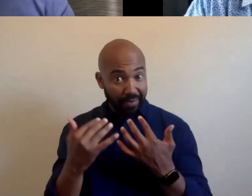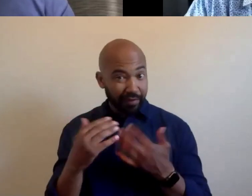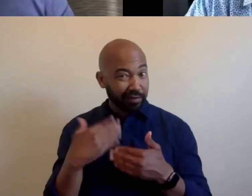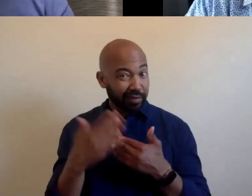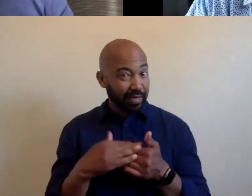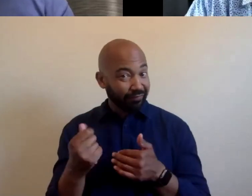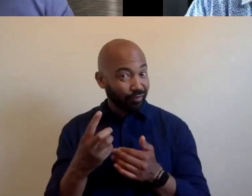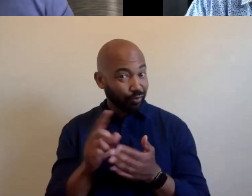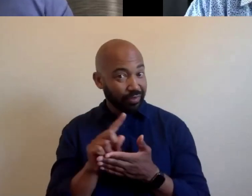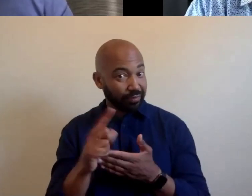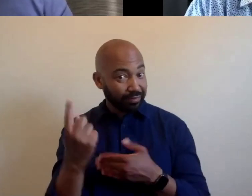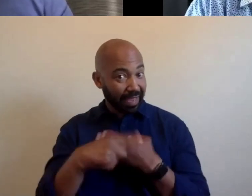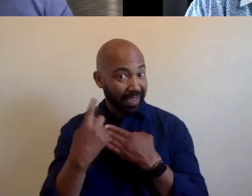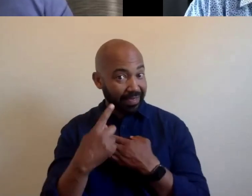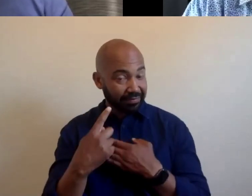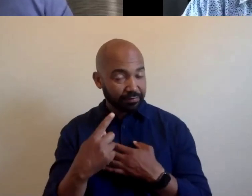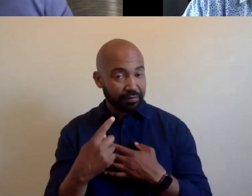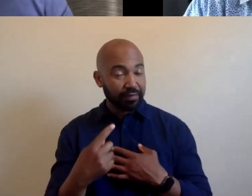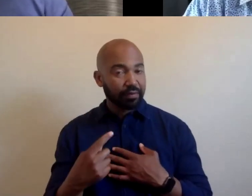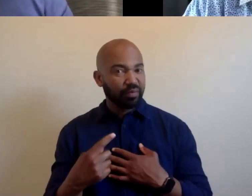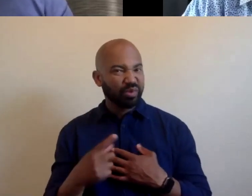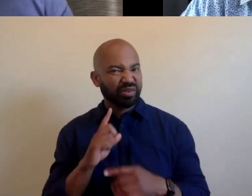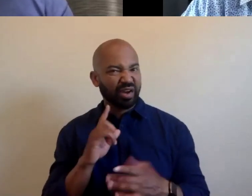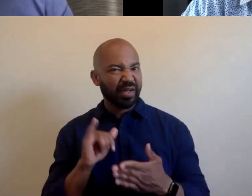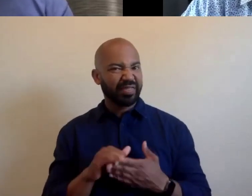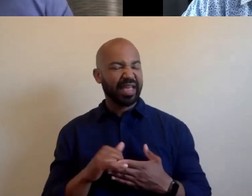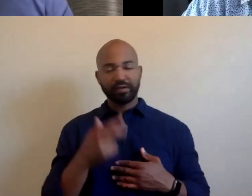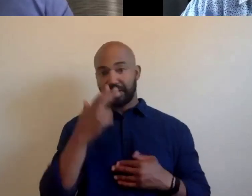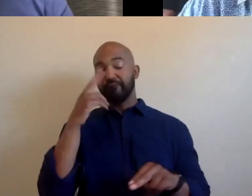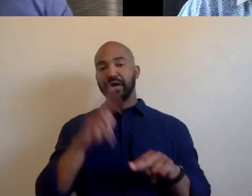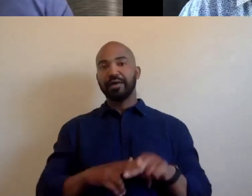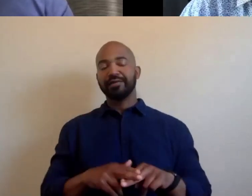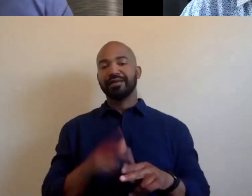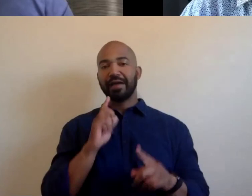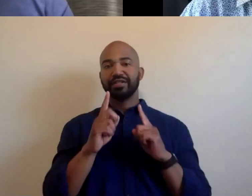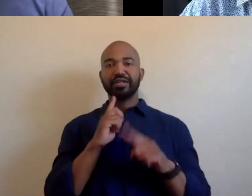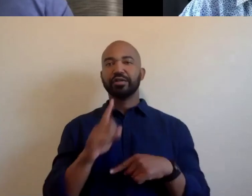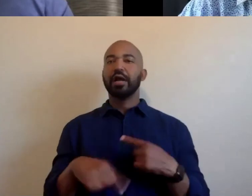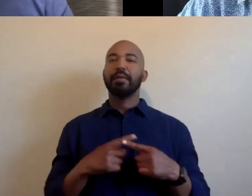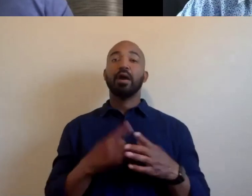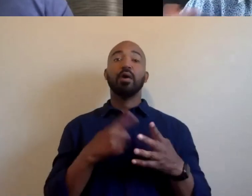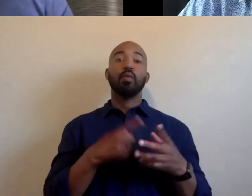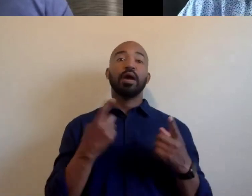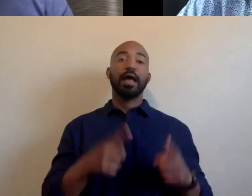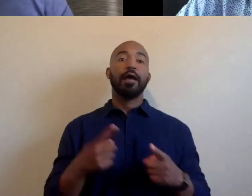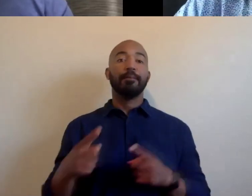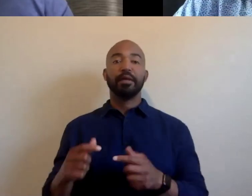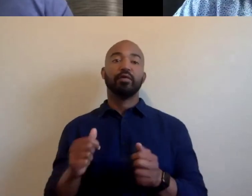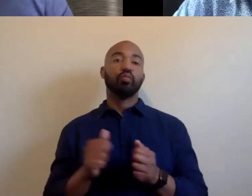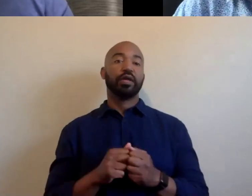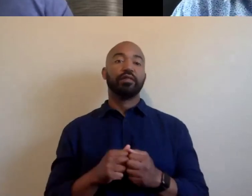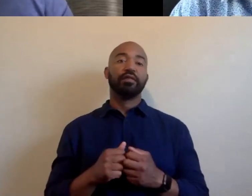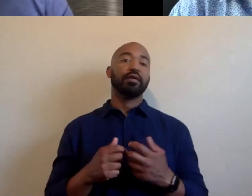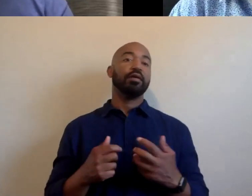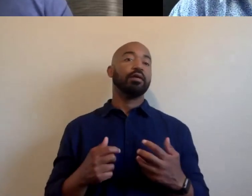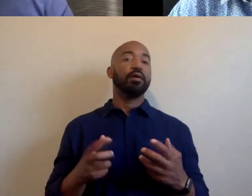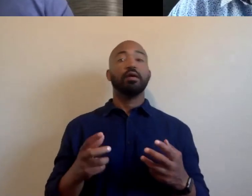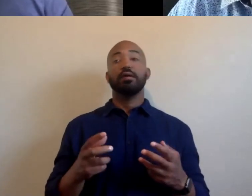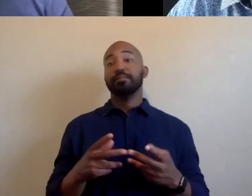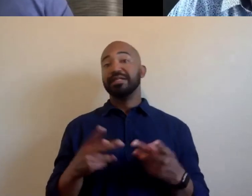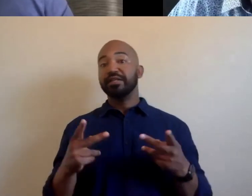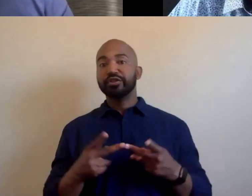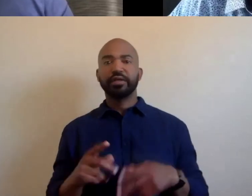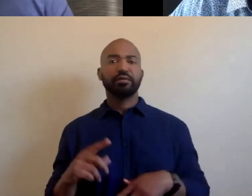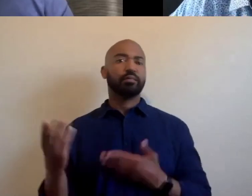days. But it was a really fun conversation, and it talked about a lot of things like where we are in positions and what we should bring with us and all of